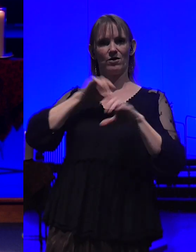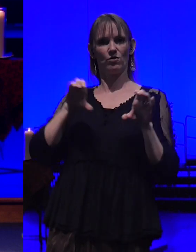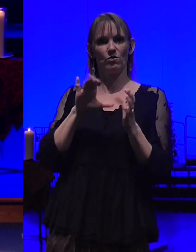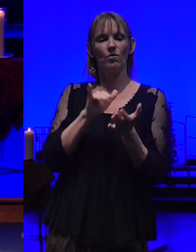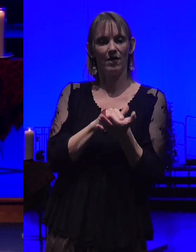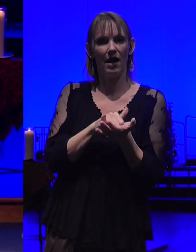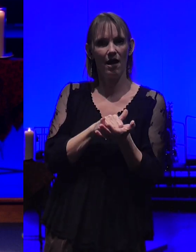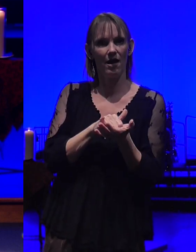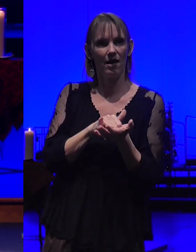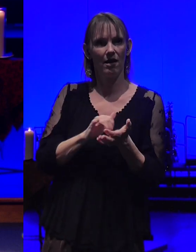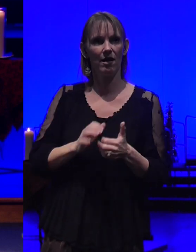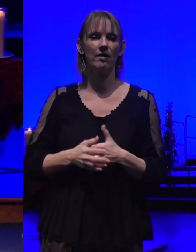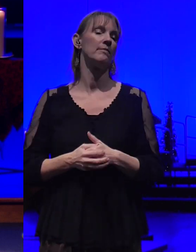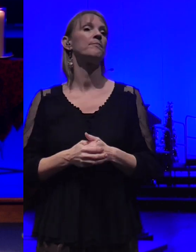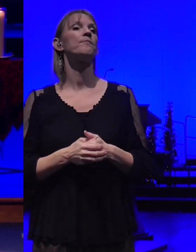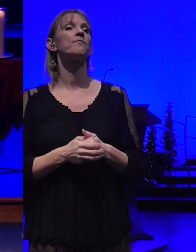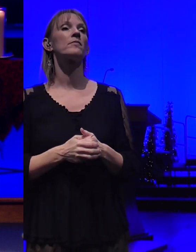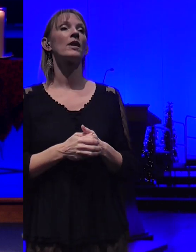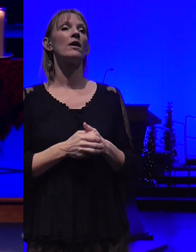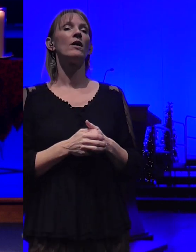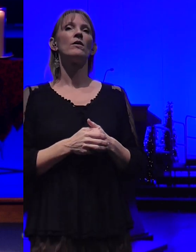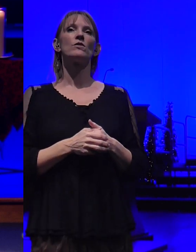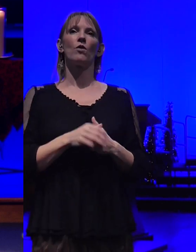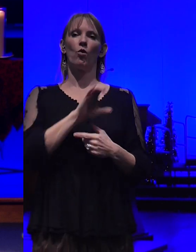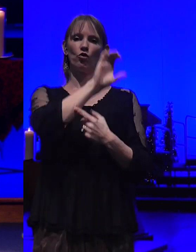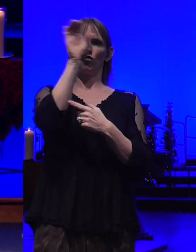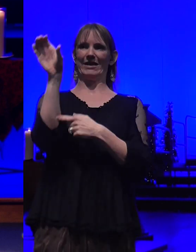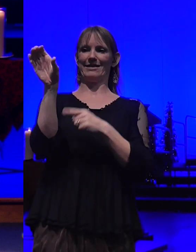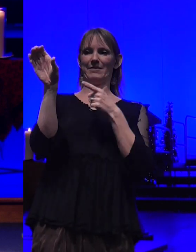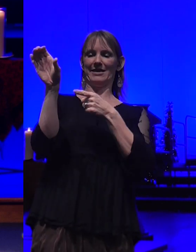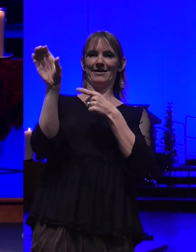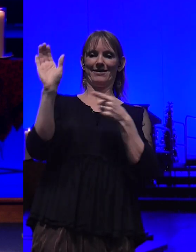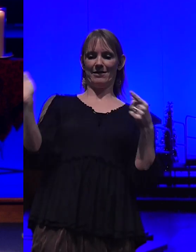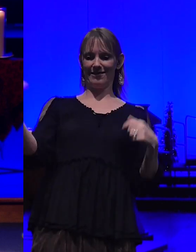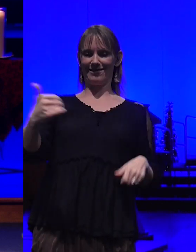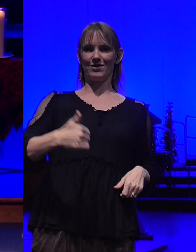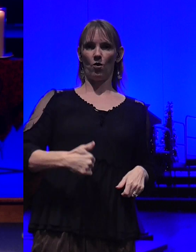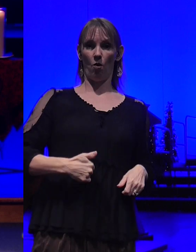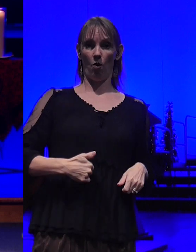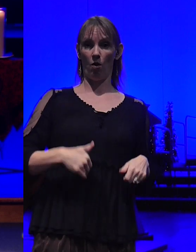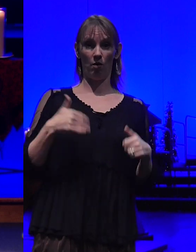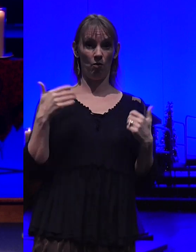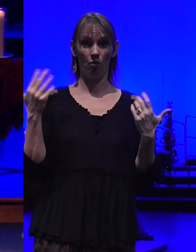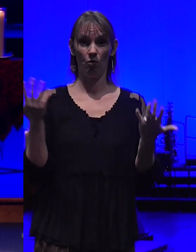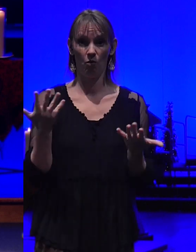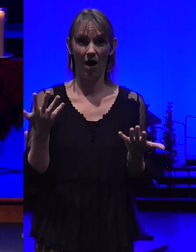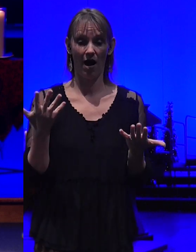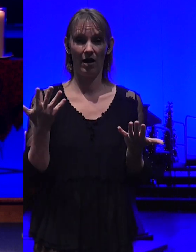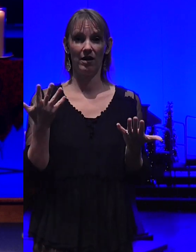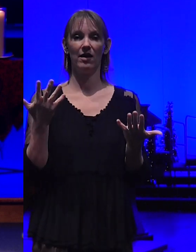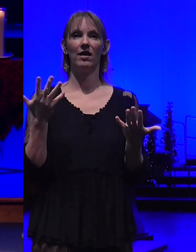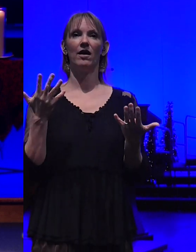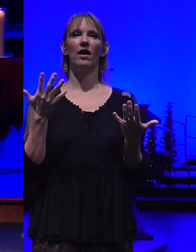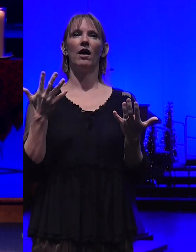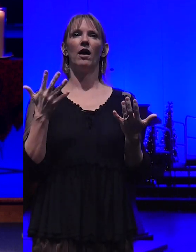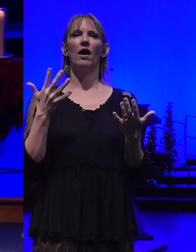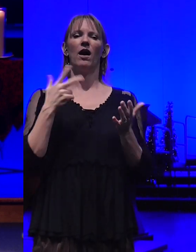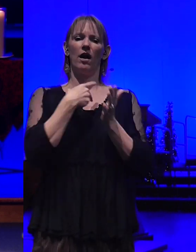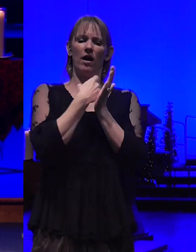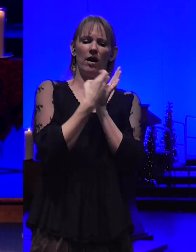And so the soul of Christmas is journeying to the